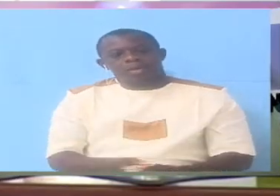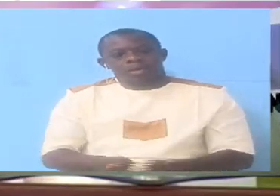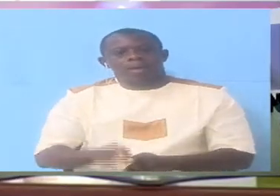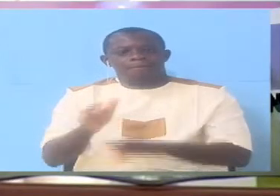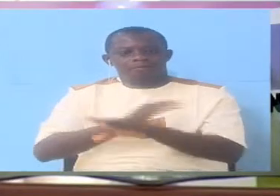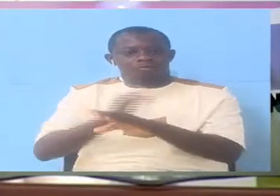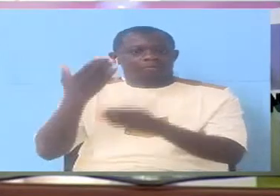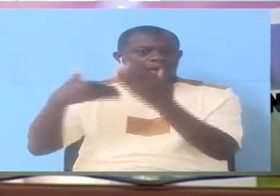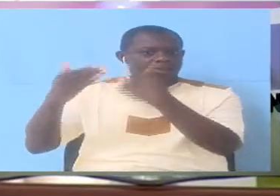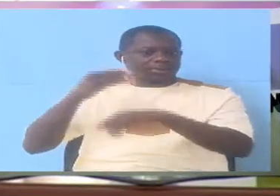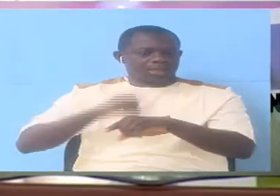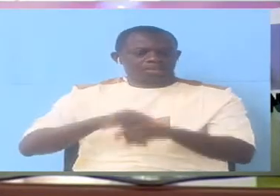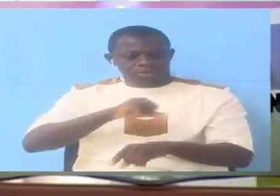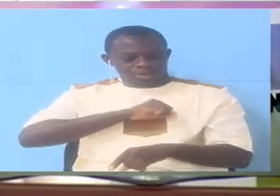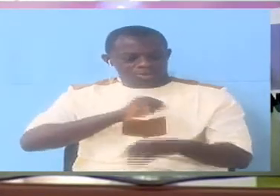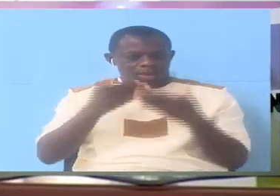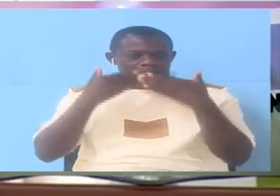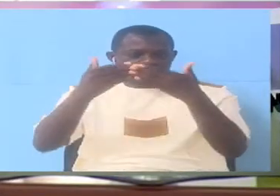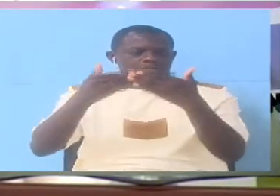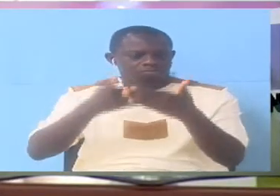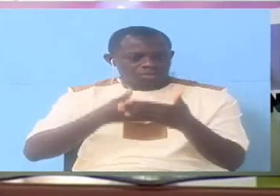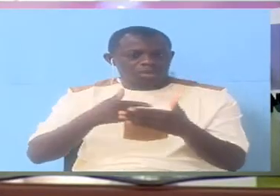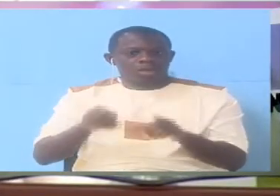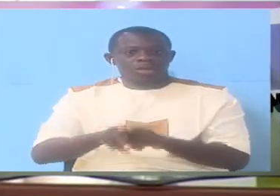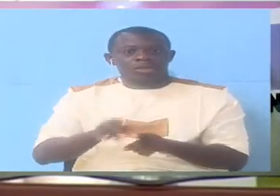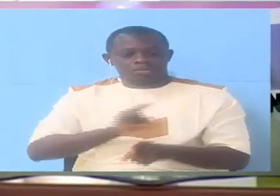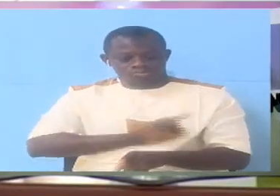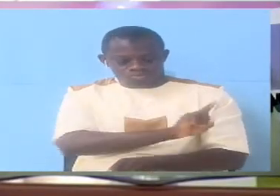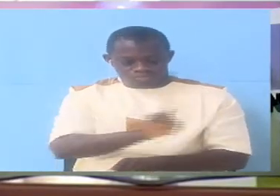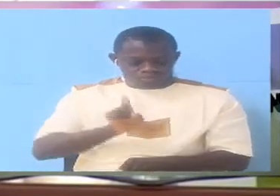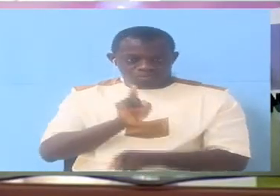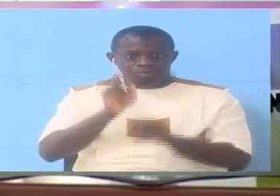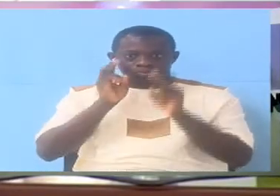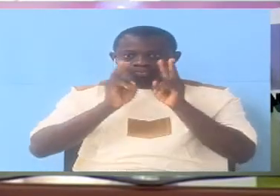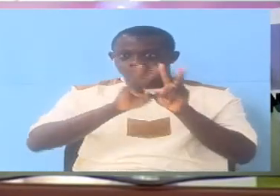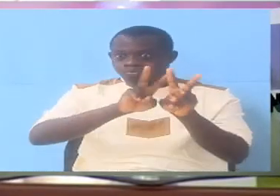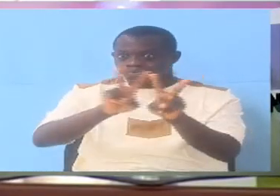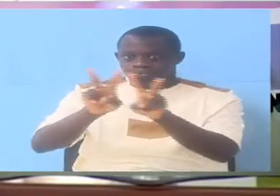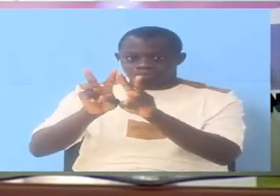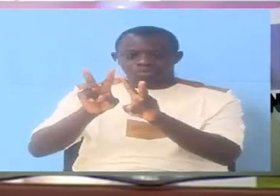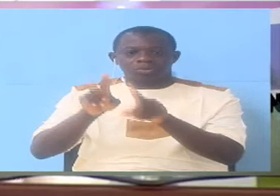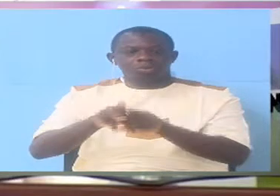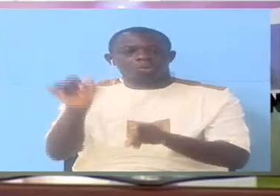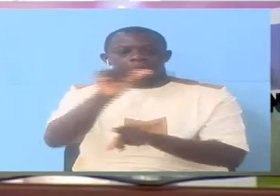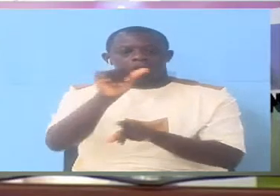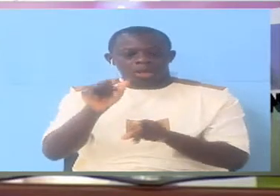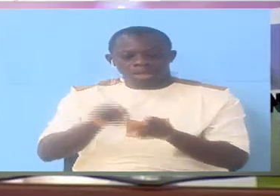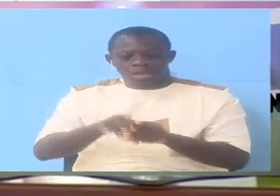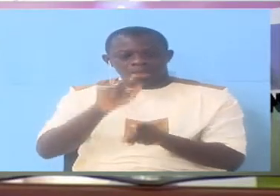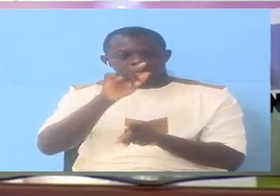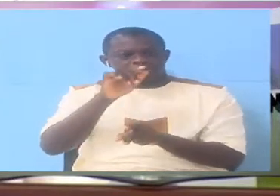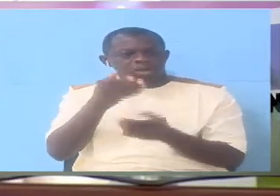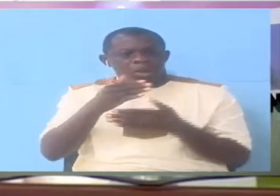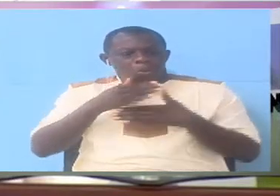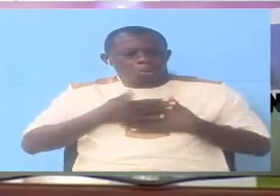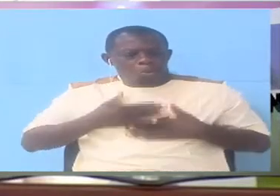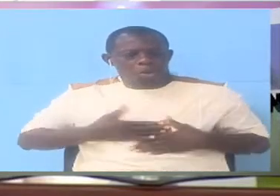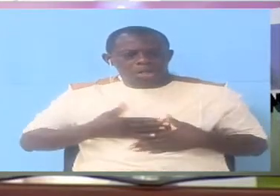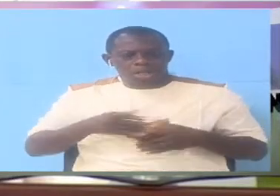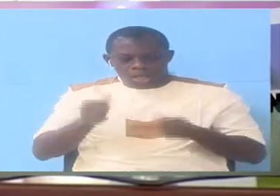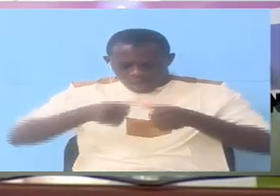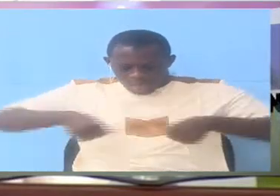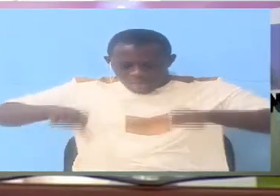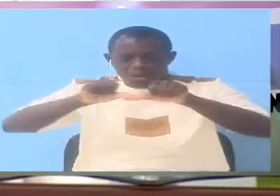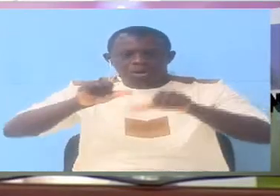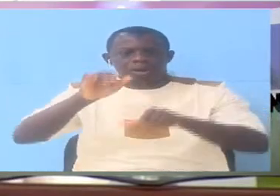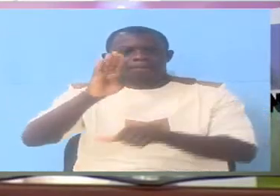that time, informing me that they saw some remains around Burfoot, but didn't explain in